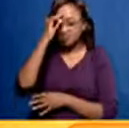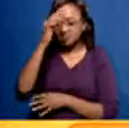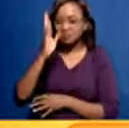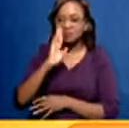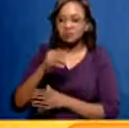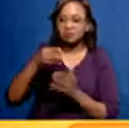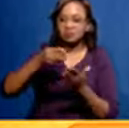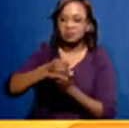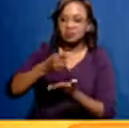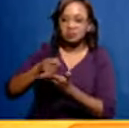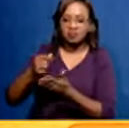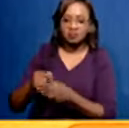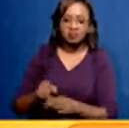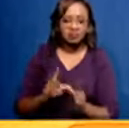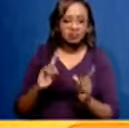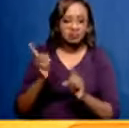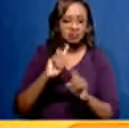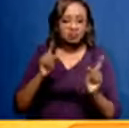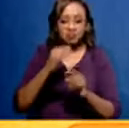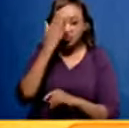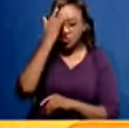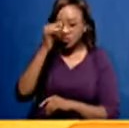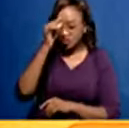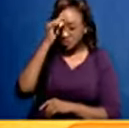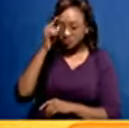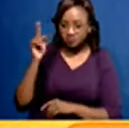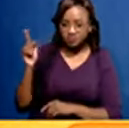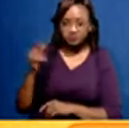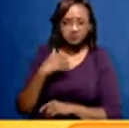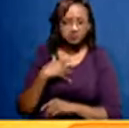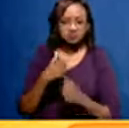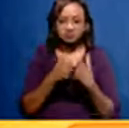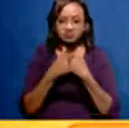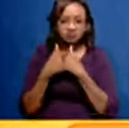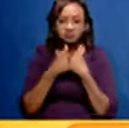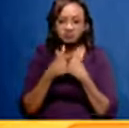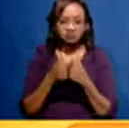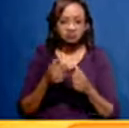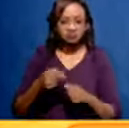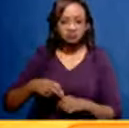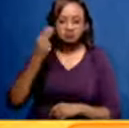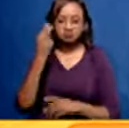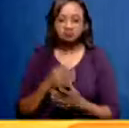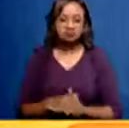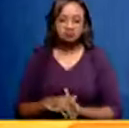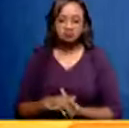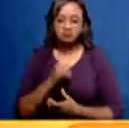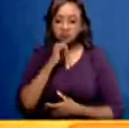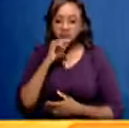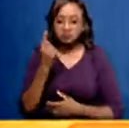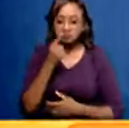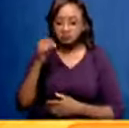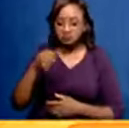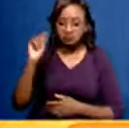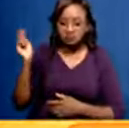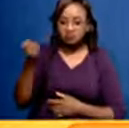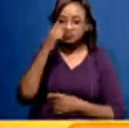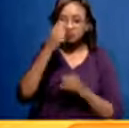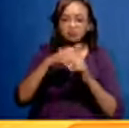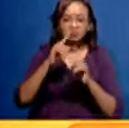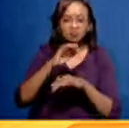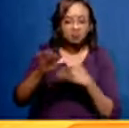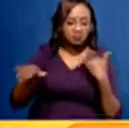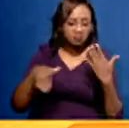because the government is also in a fiscally constrained reality, not just Kenya, but in all countries, I would think,